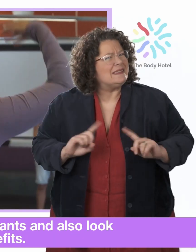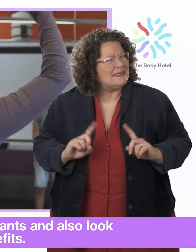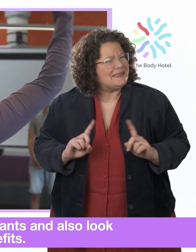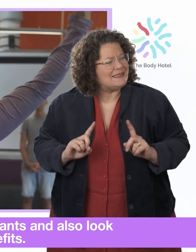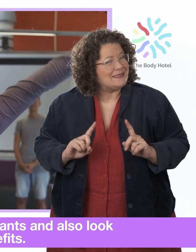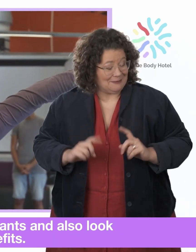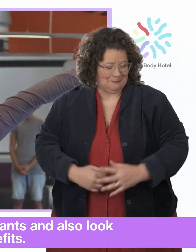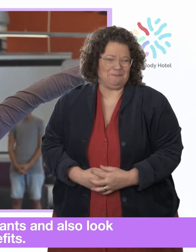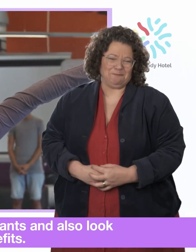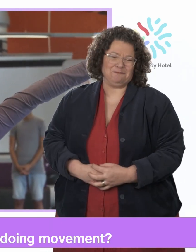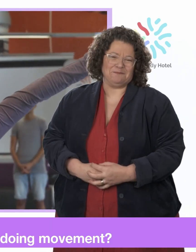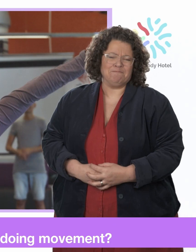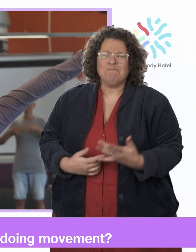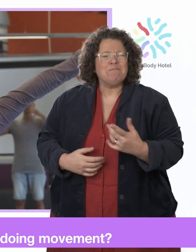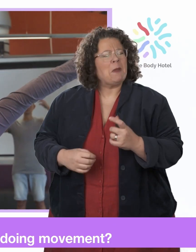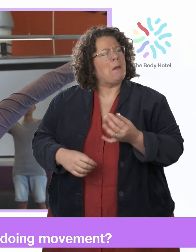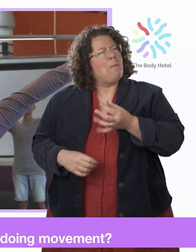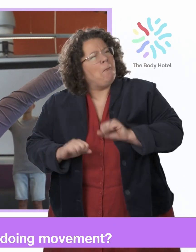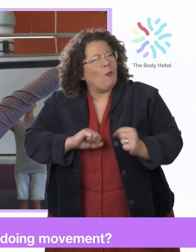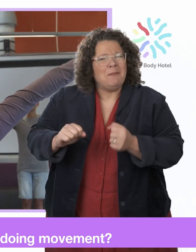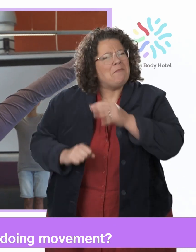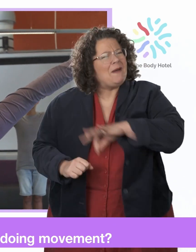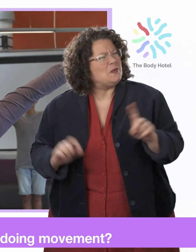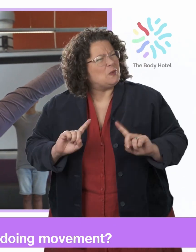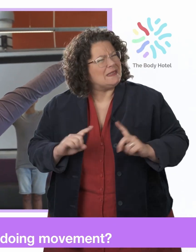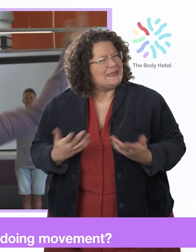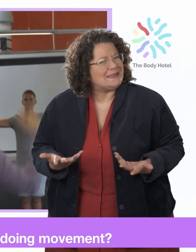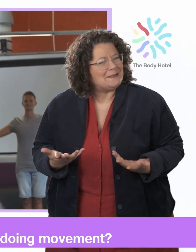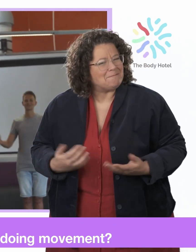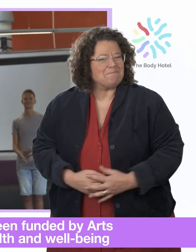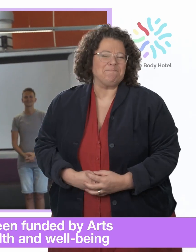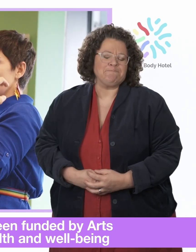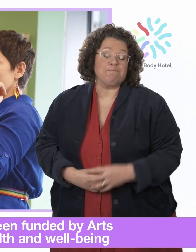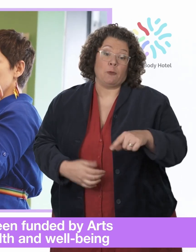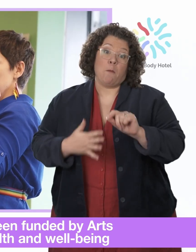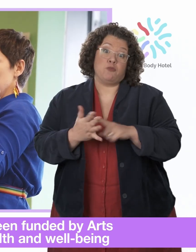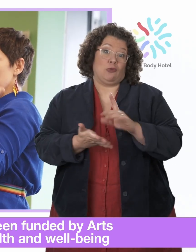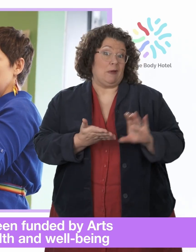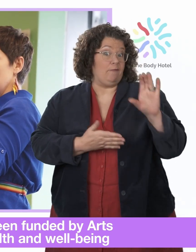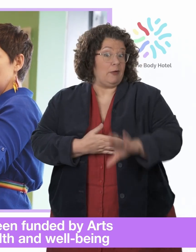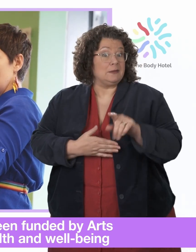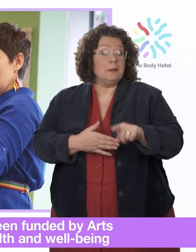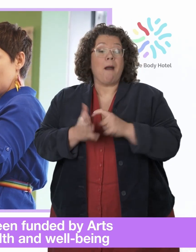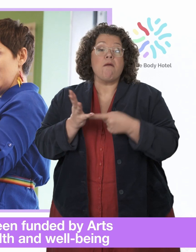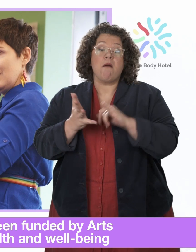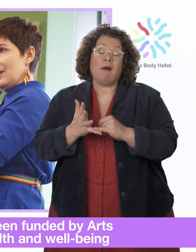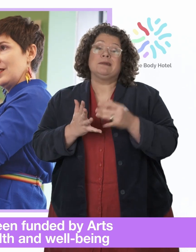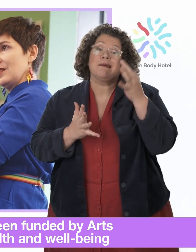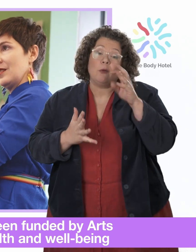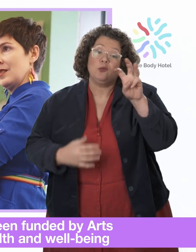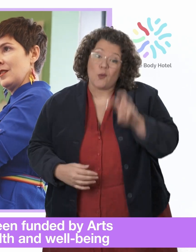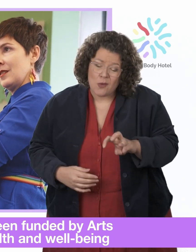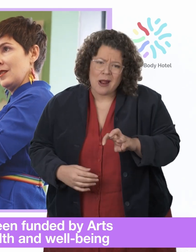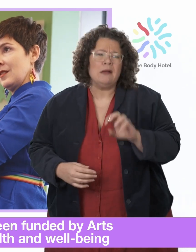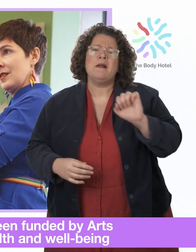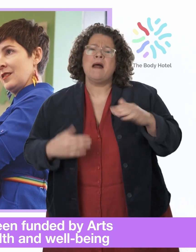and also look at the benefits. What are the benefits of doing movement? This is a project that's been funded by Arts Council